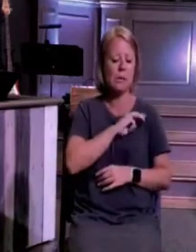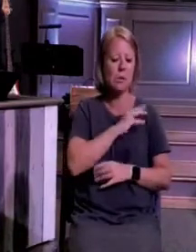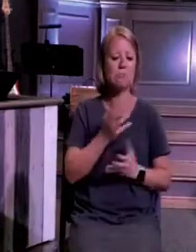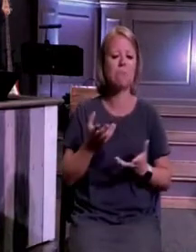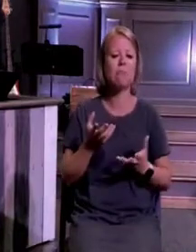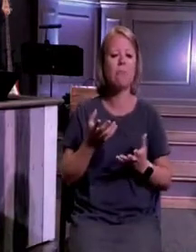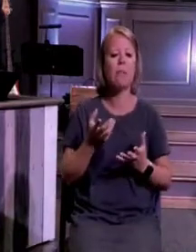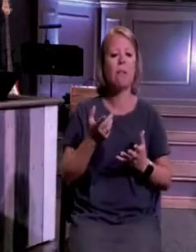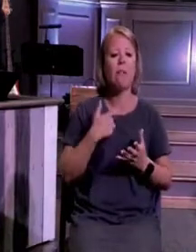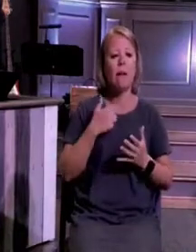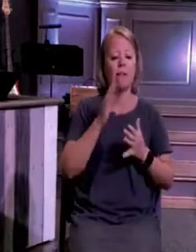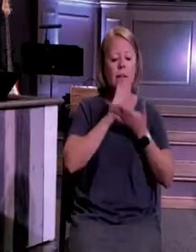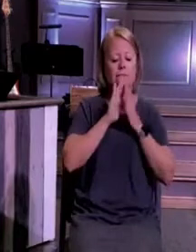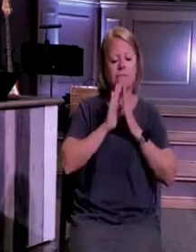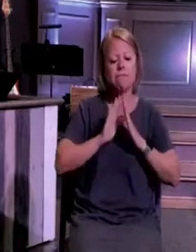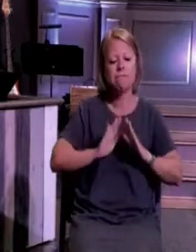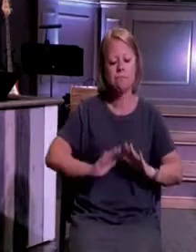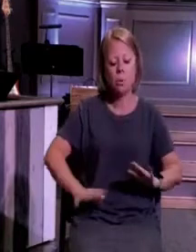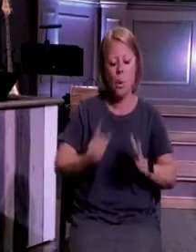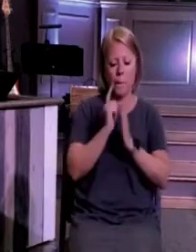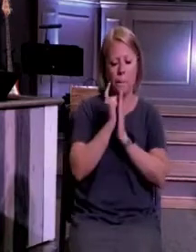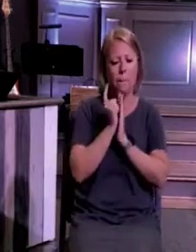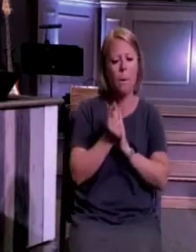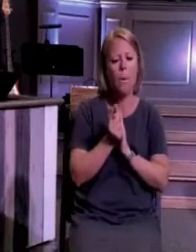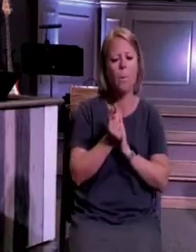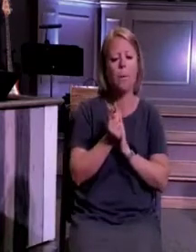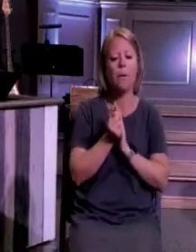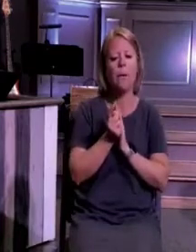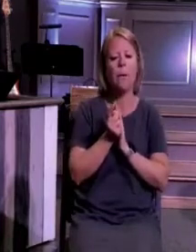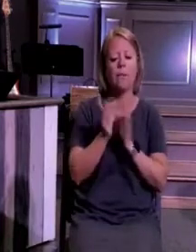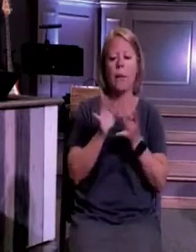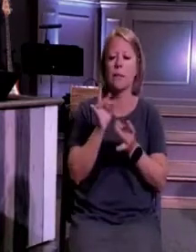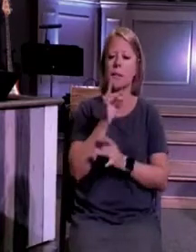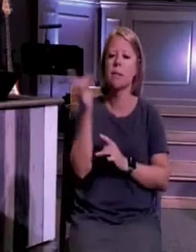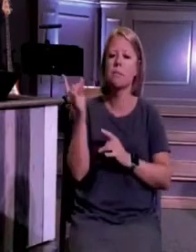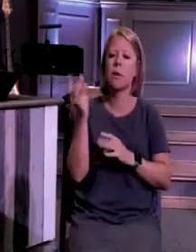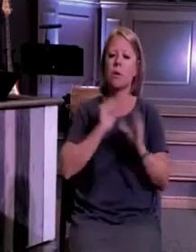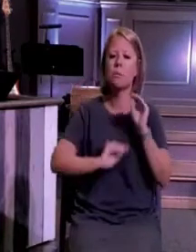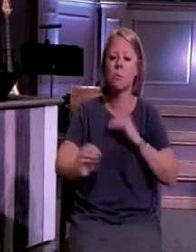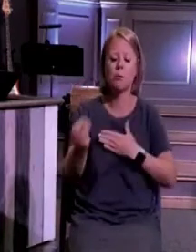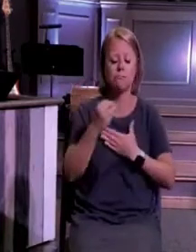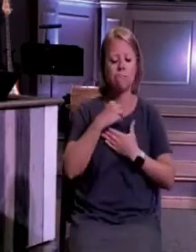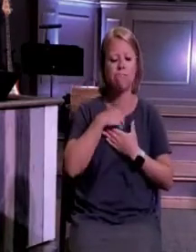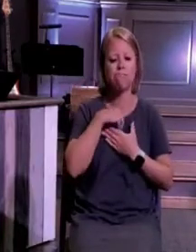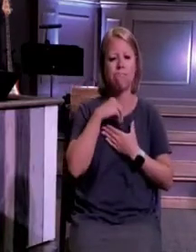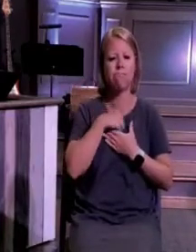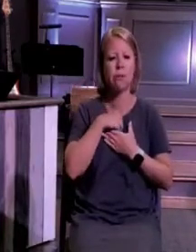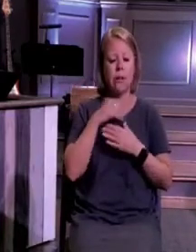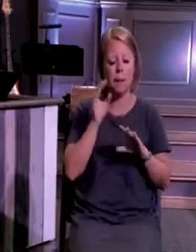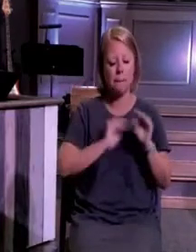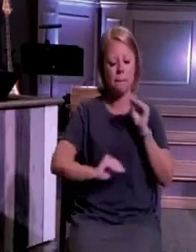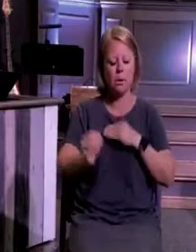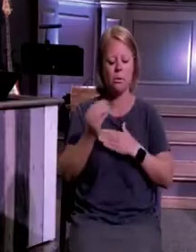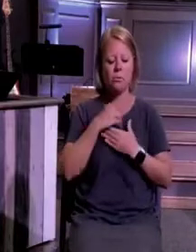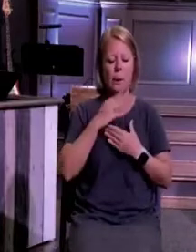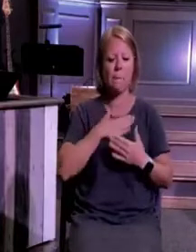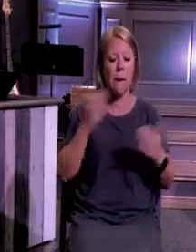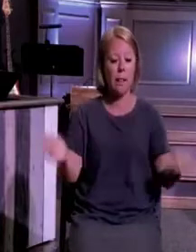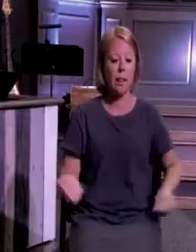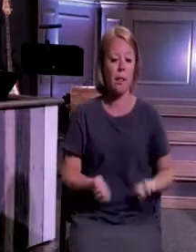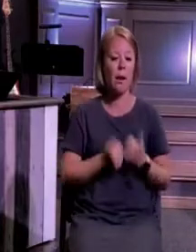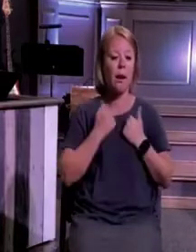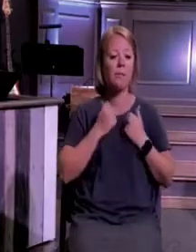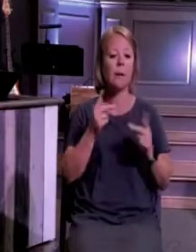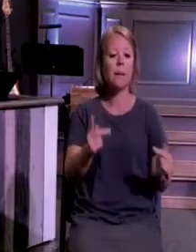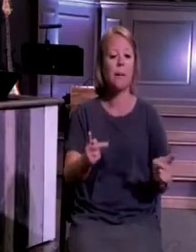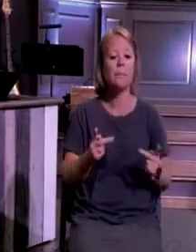still, quiet moment that the rustling of the Spirit of God begins to upmove in my life to the place